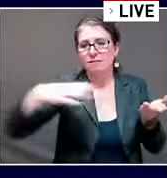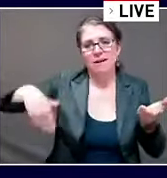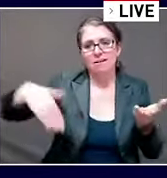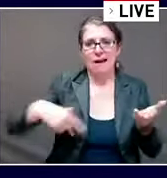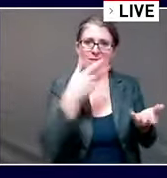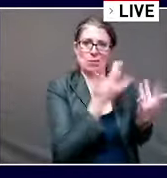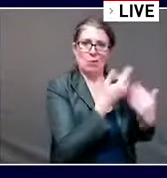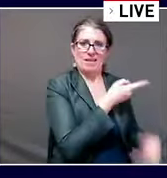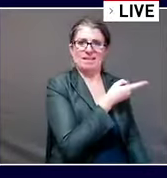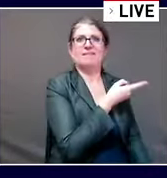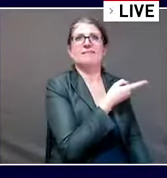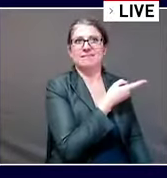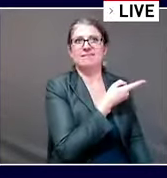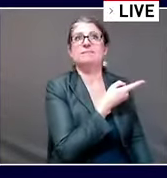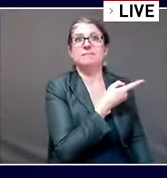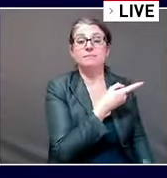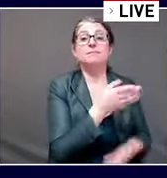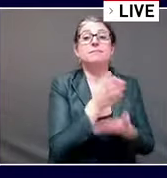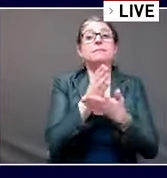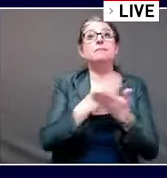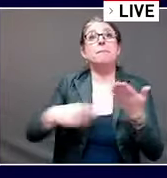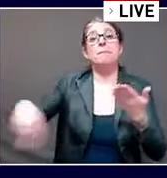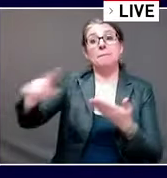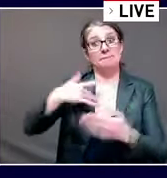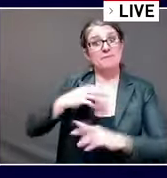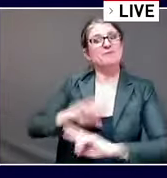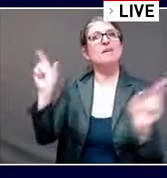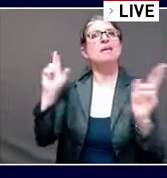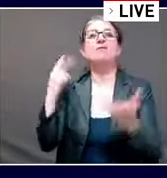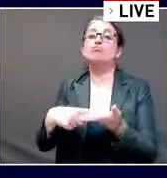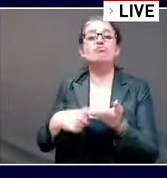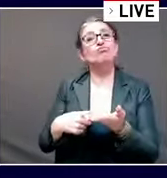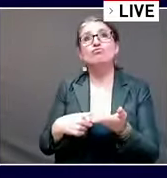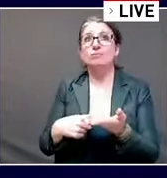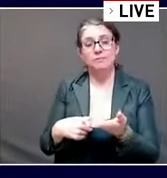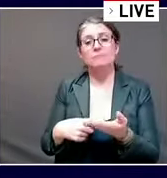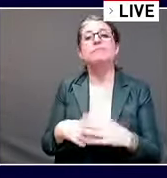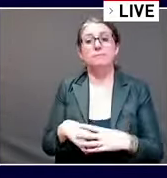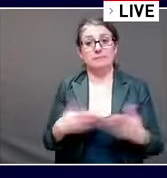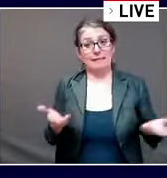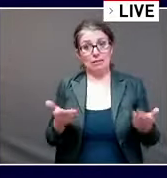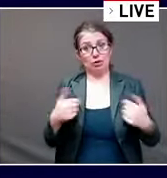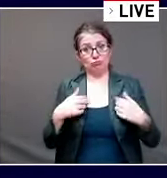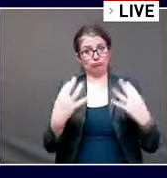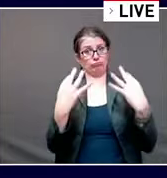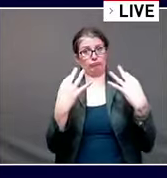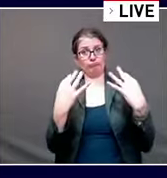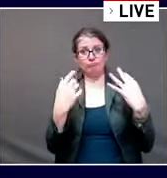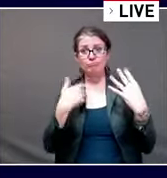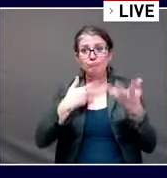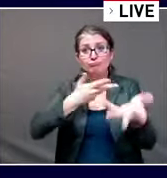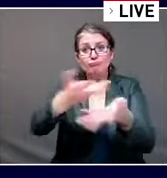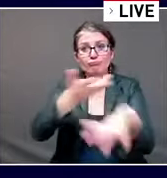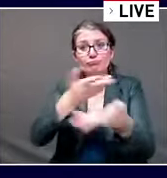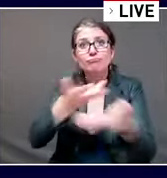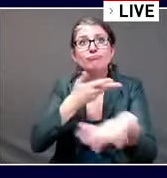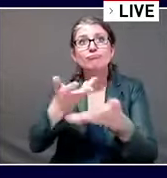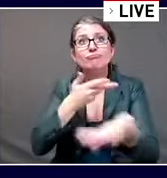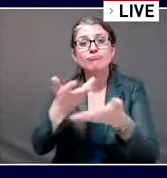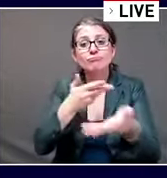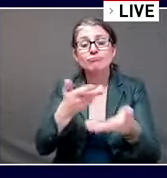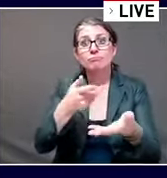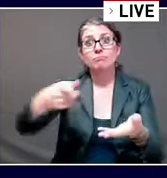through discussions of this nature. Some of them may be between healthcare providers and their individual patients. I don't think it will be